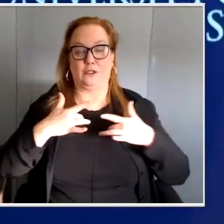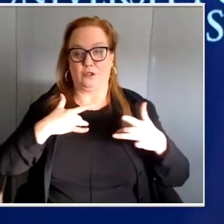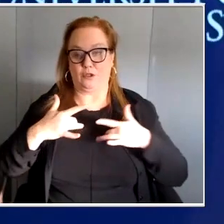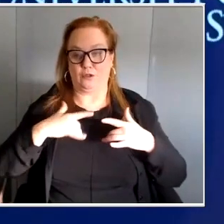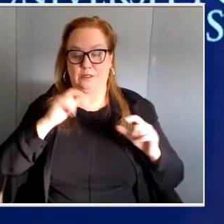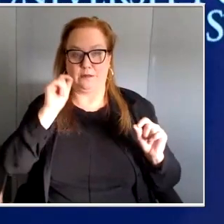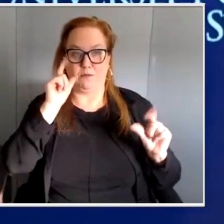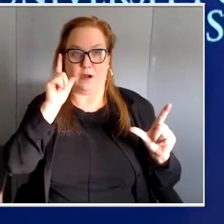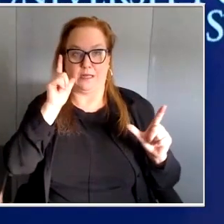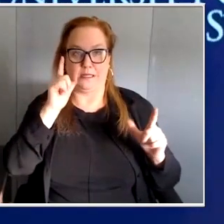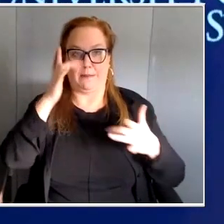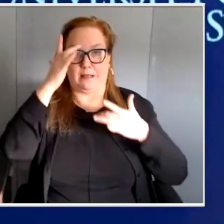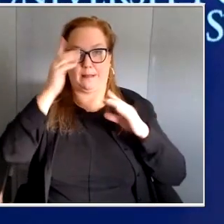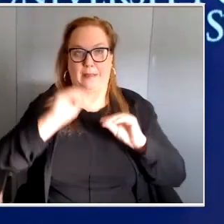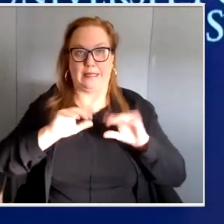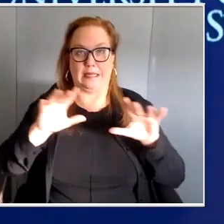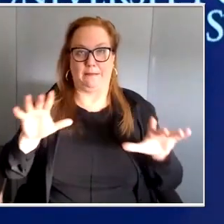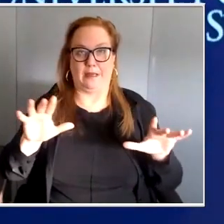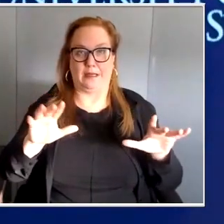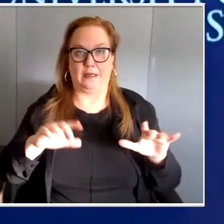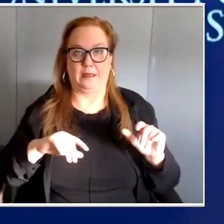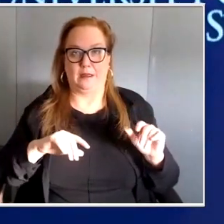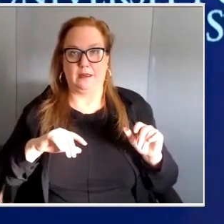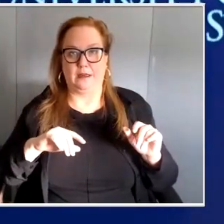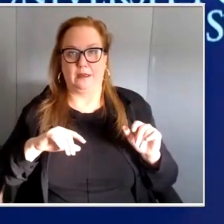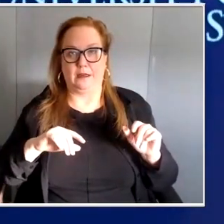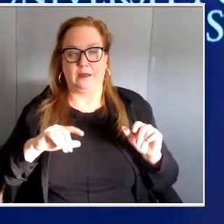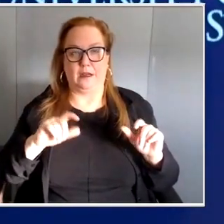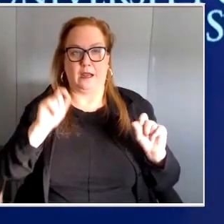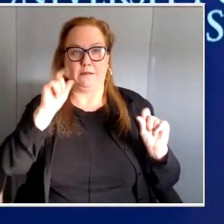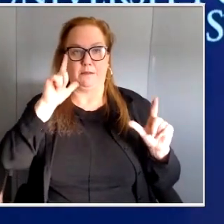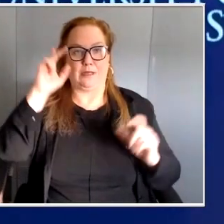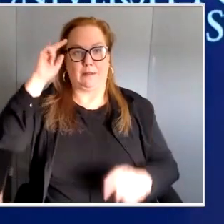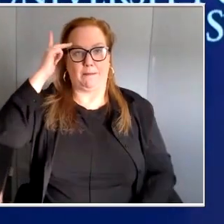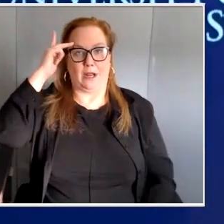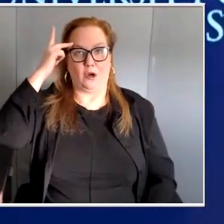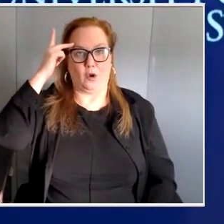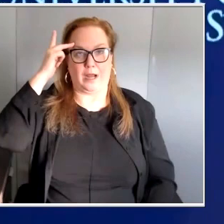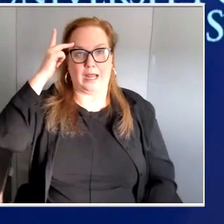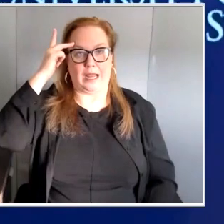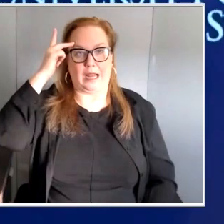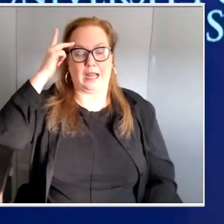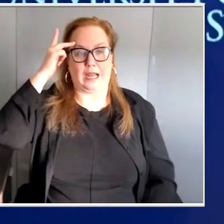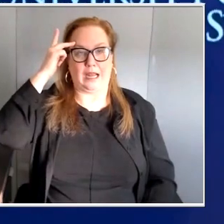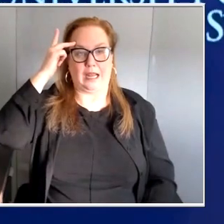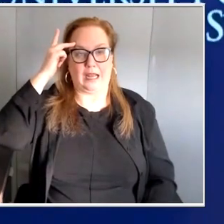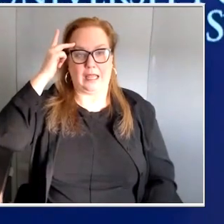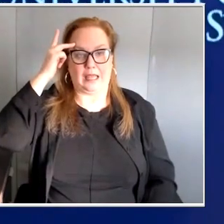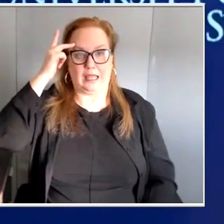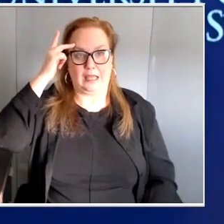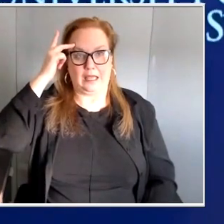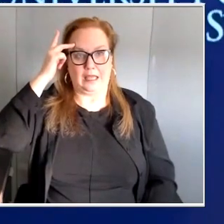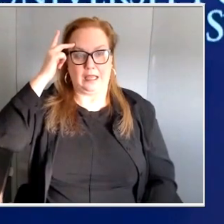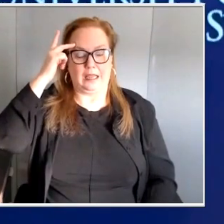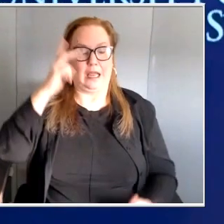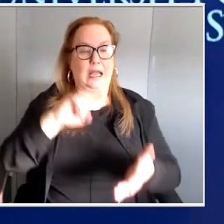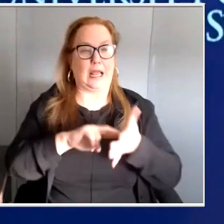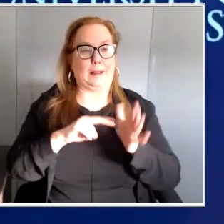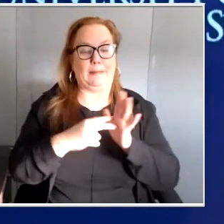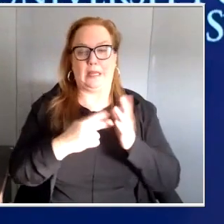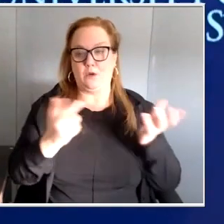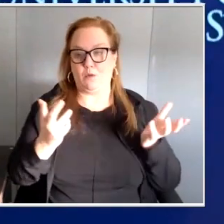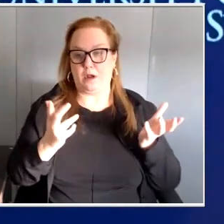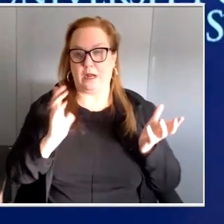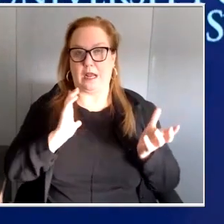about the pandemic. I'm surprised by paranoia. And I think what I mean by that is our